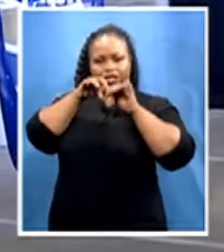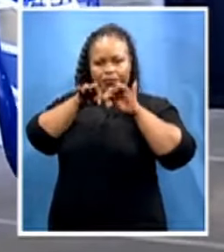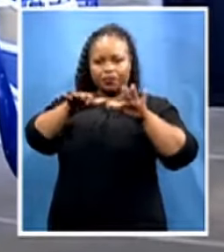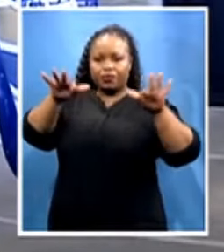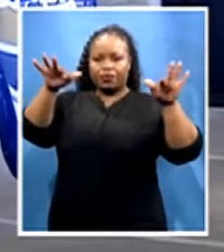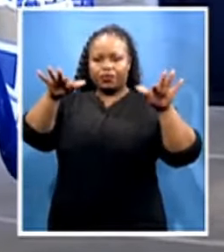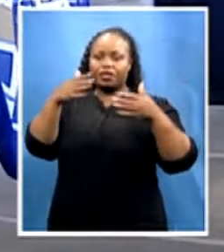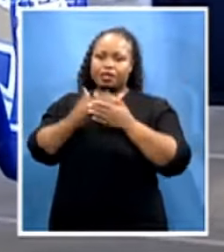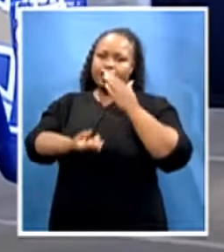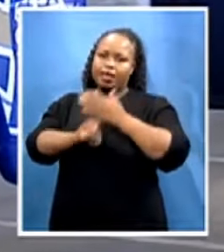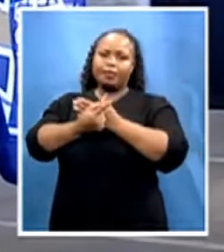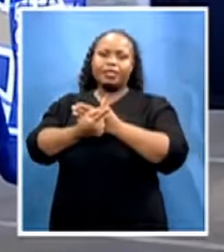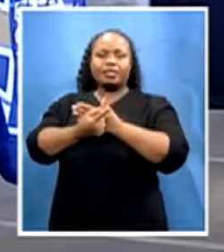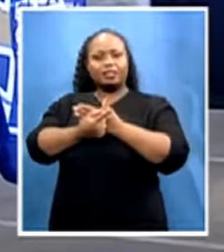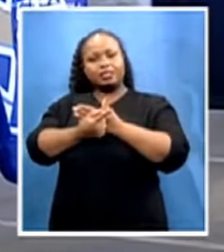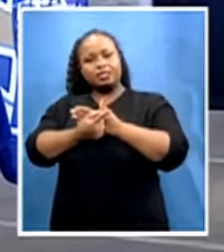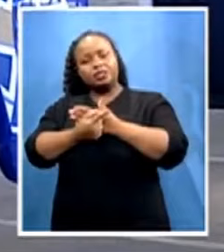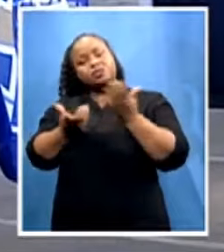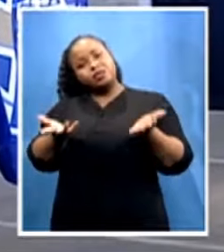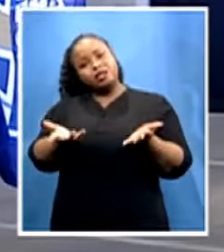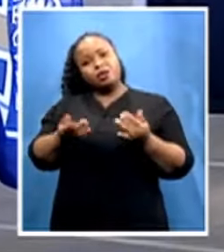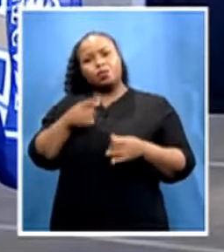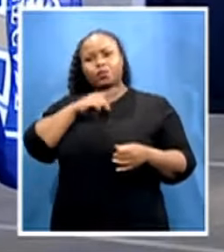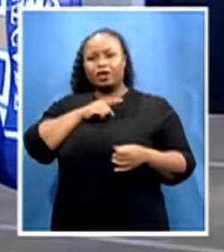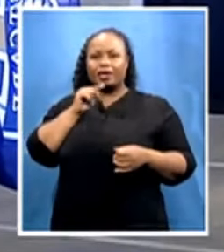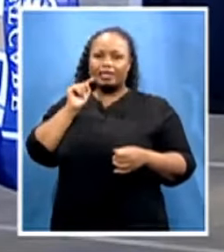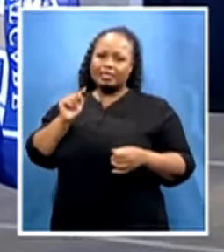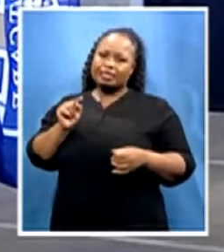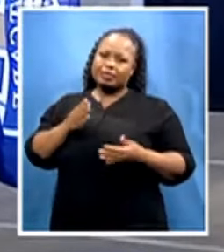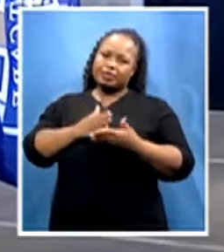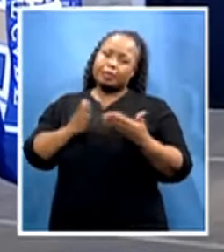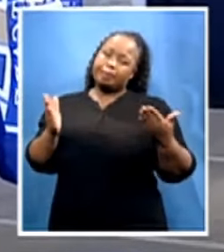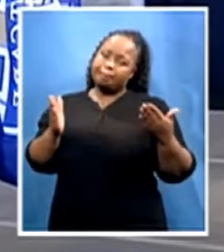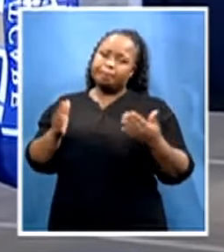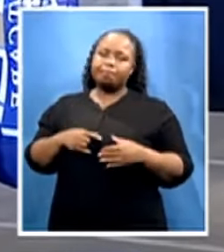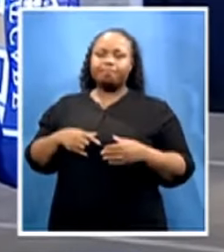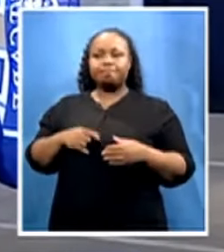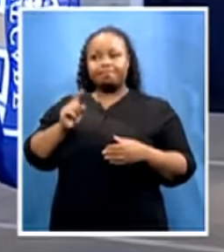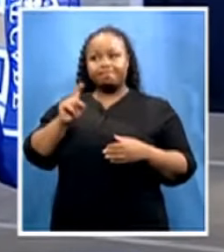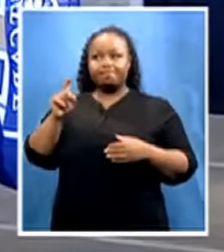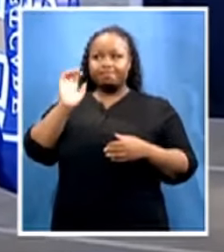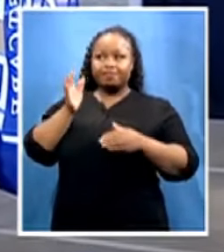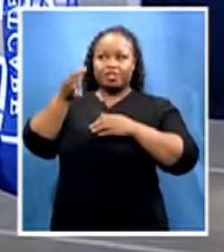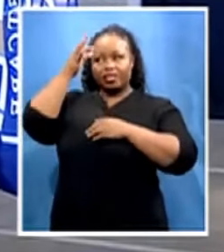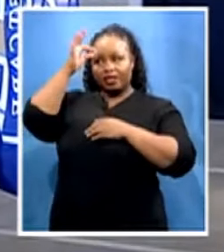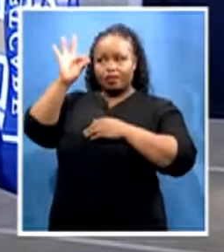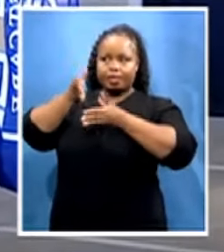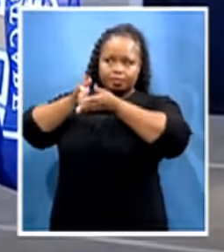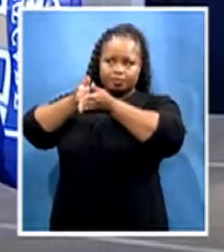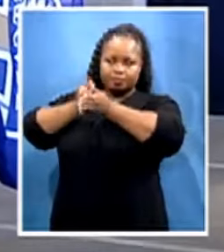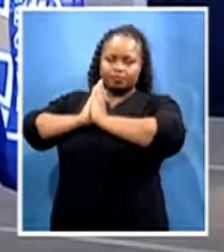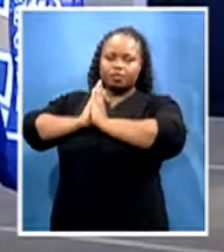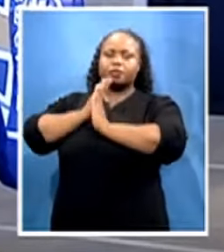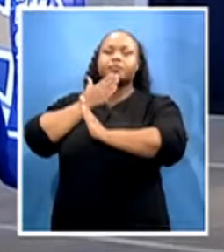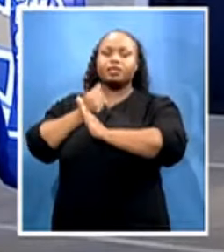pandemic. They are actually pleading with government officials to make sure that there is enough availability